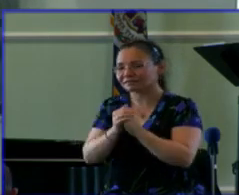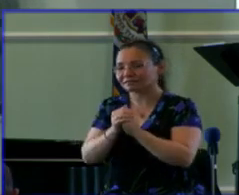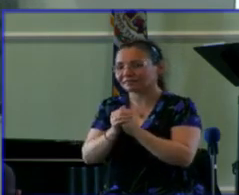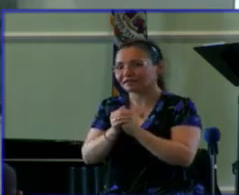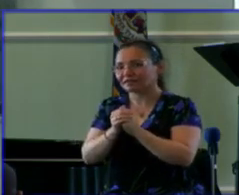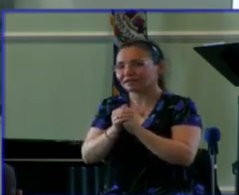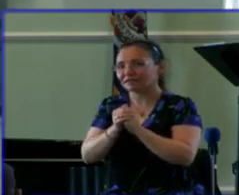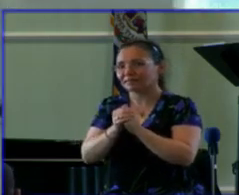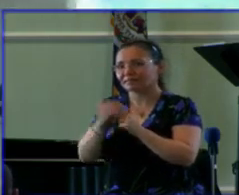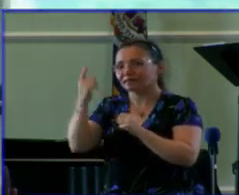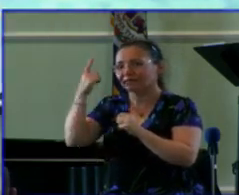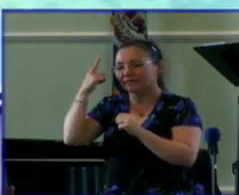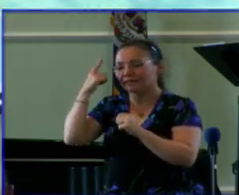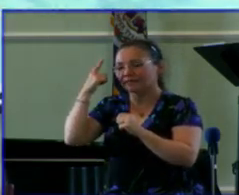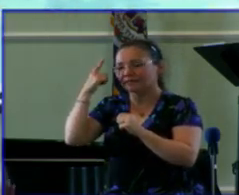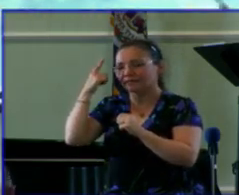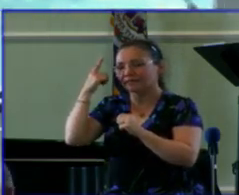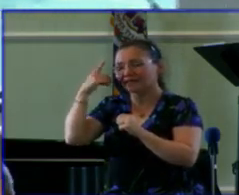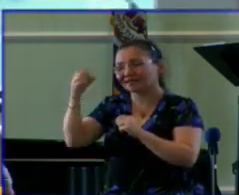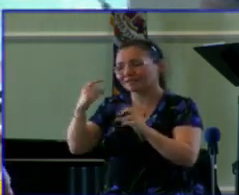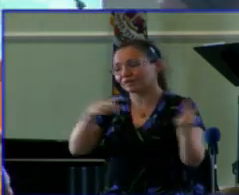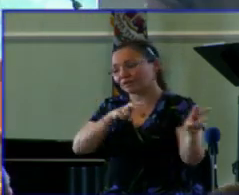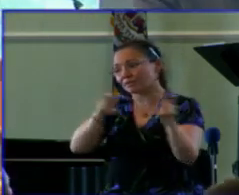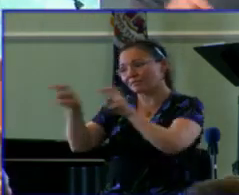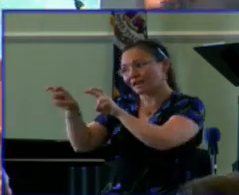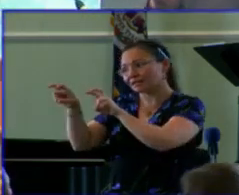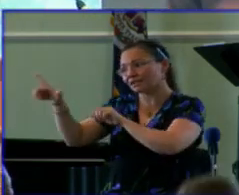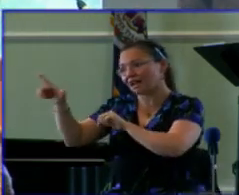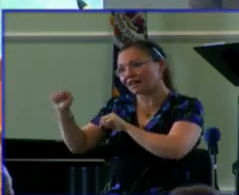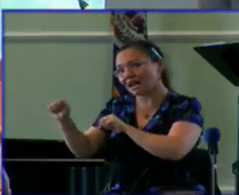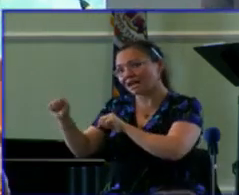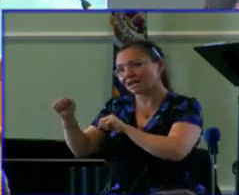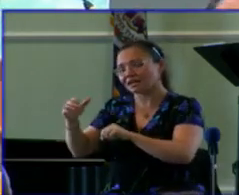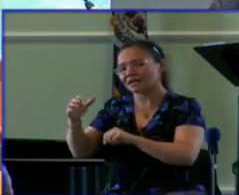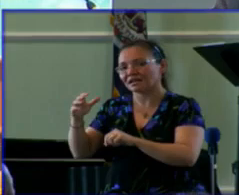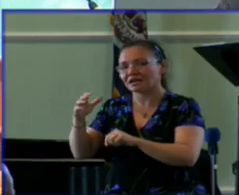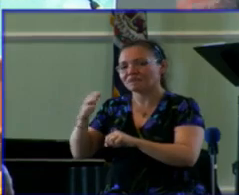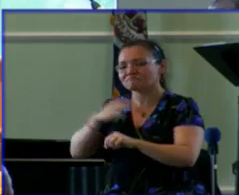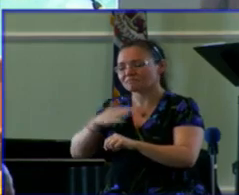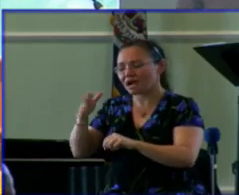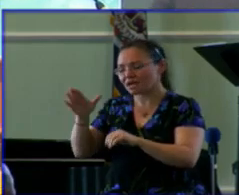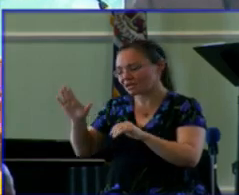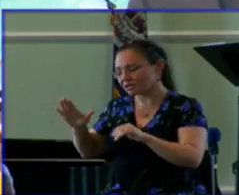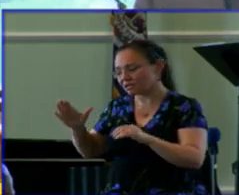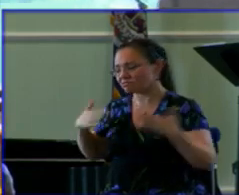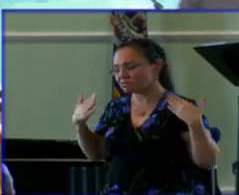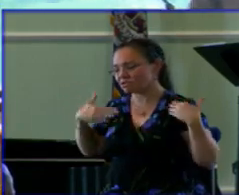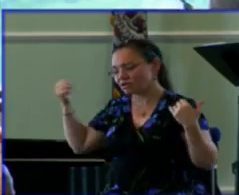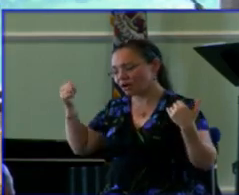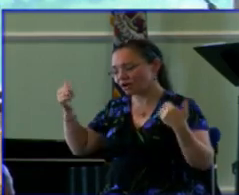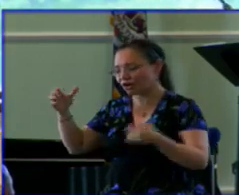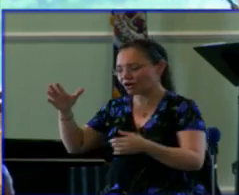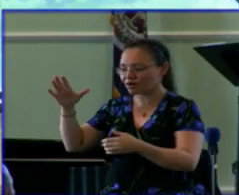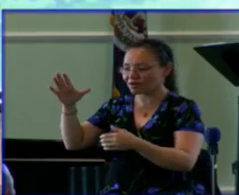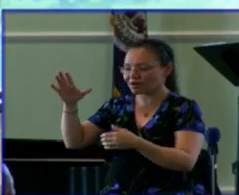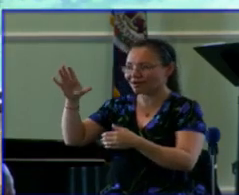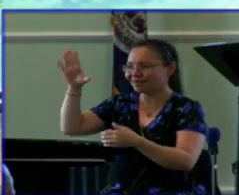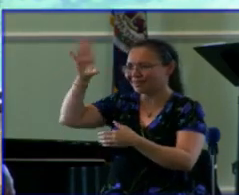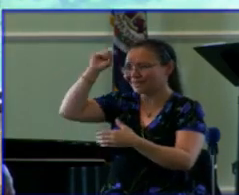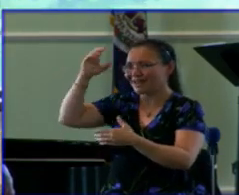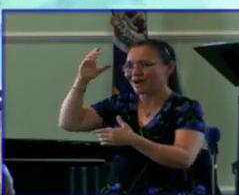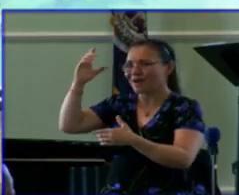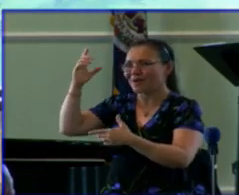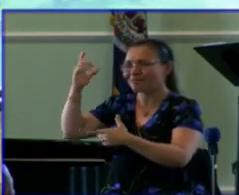Because when I got back to Los Angeles, my brother, my younger brother Herman, I call him Herman the